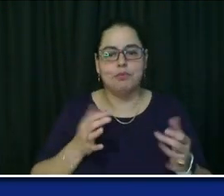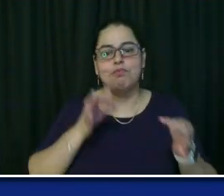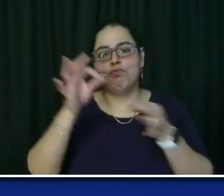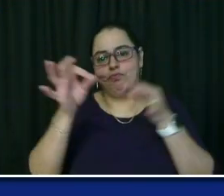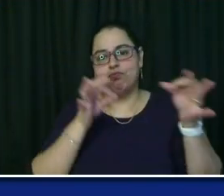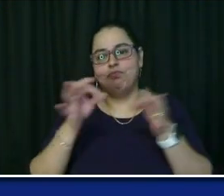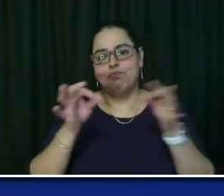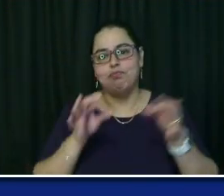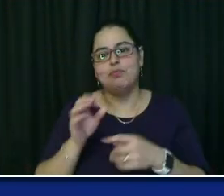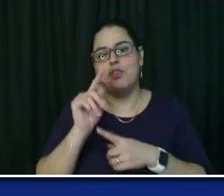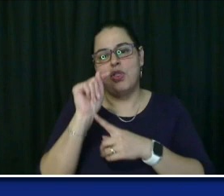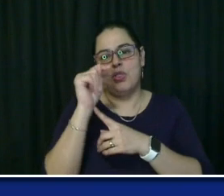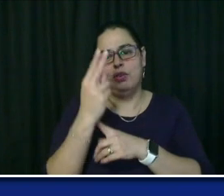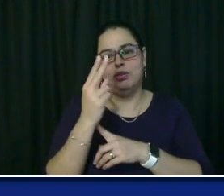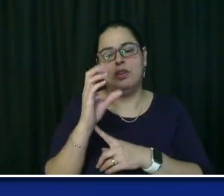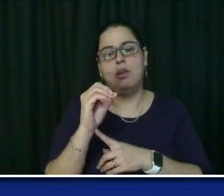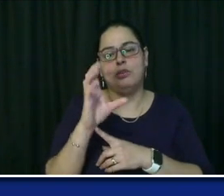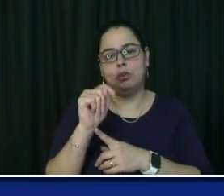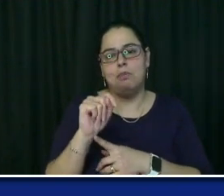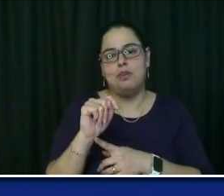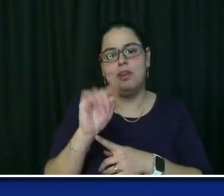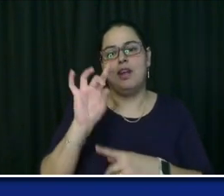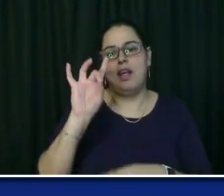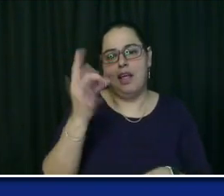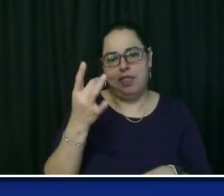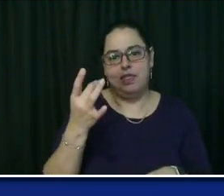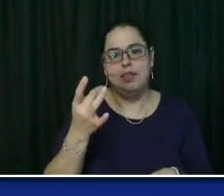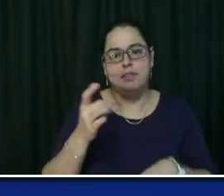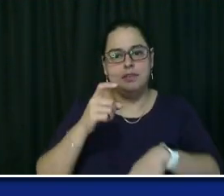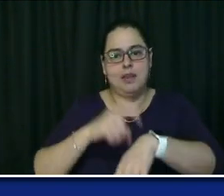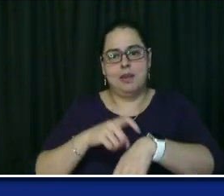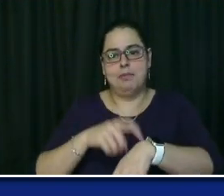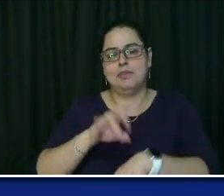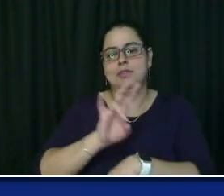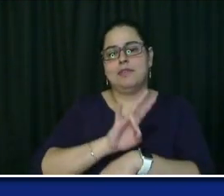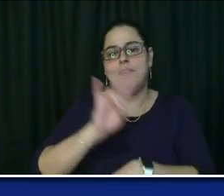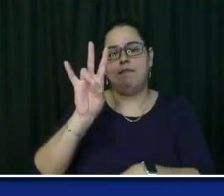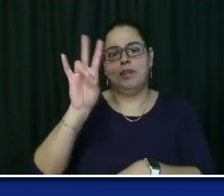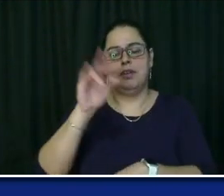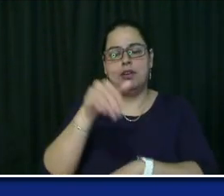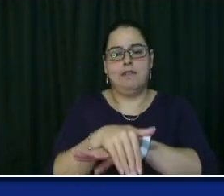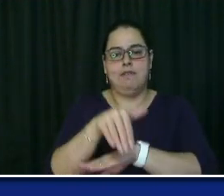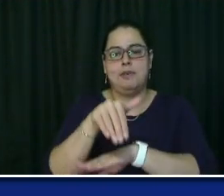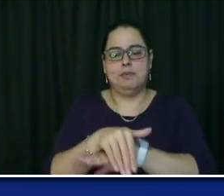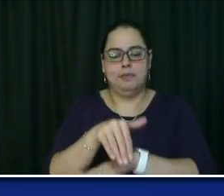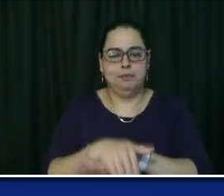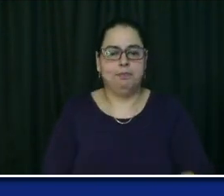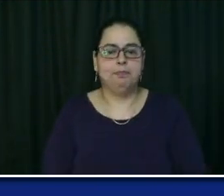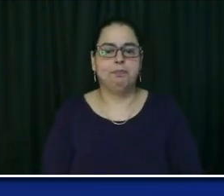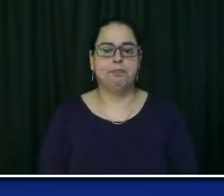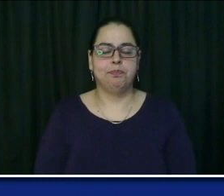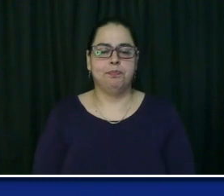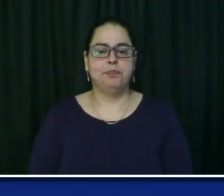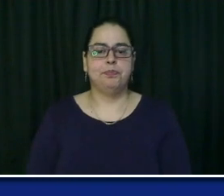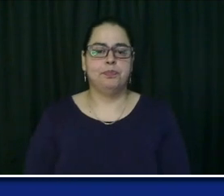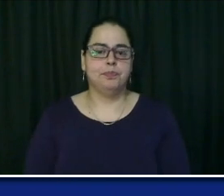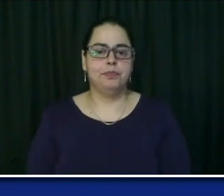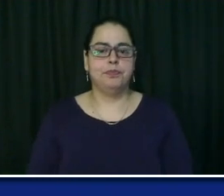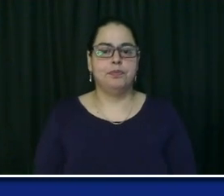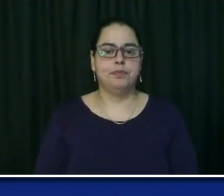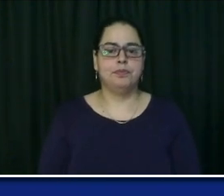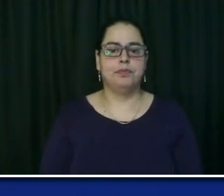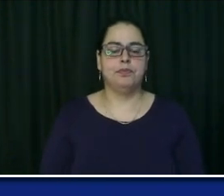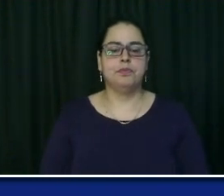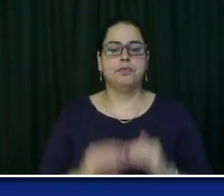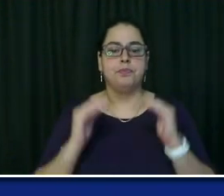7 p.m. We've also seen that there was an announcement that there was going to be a reduction from Con Edison